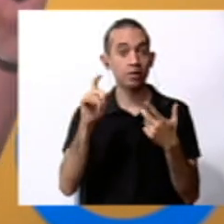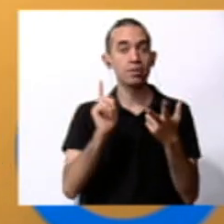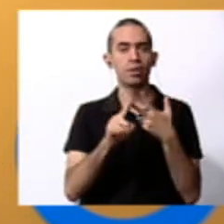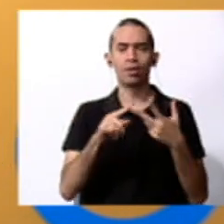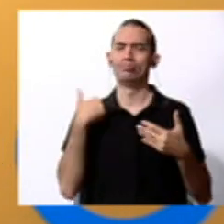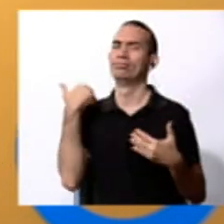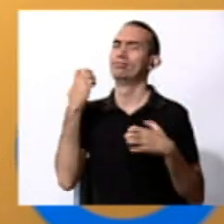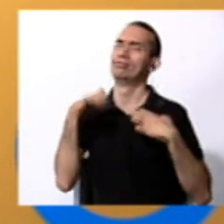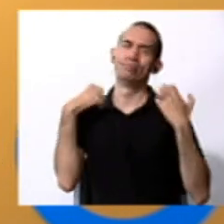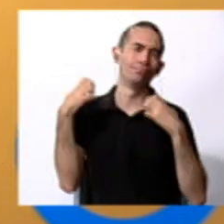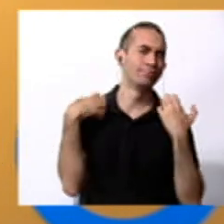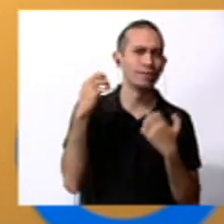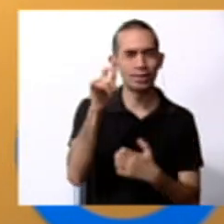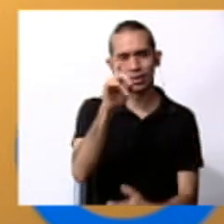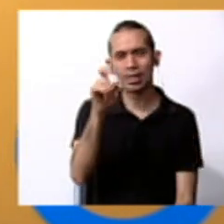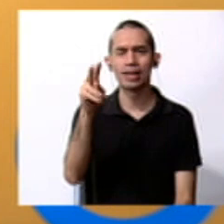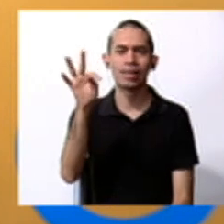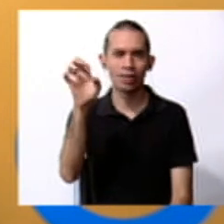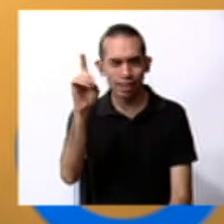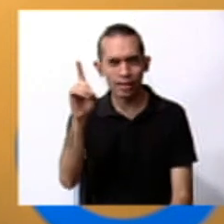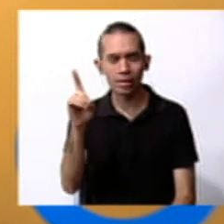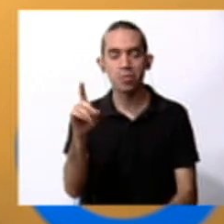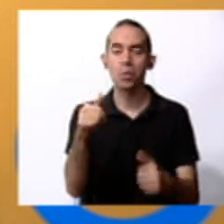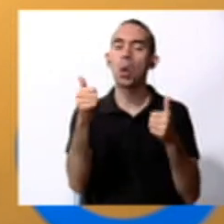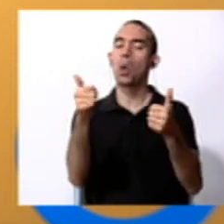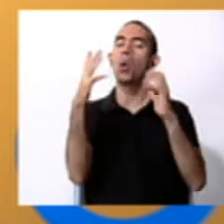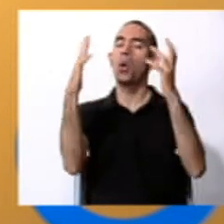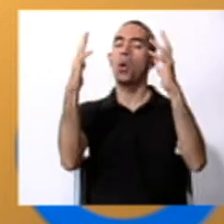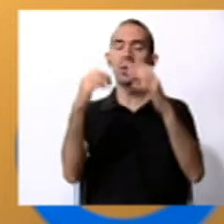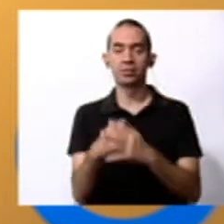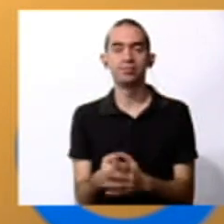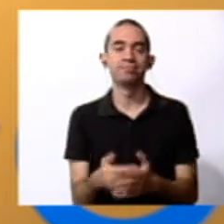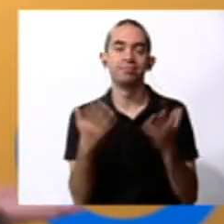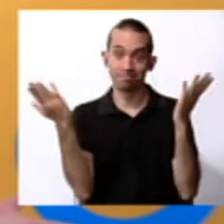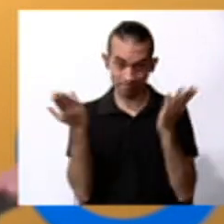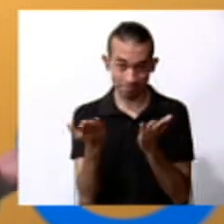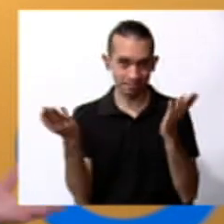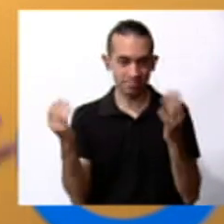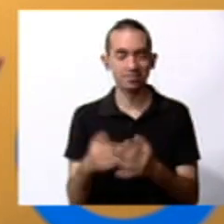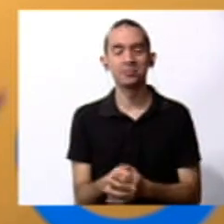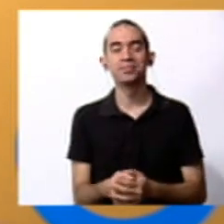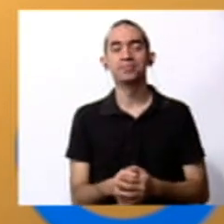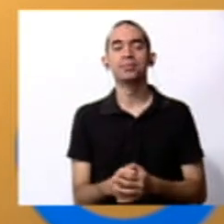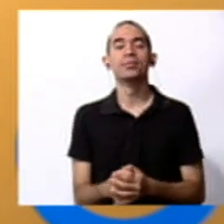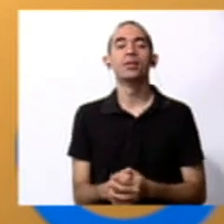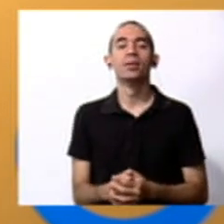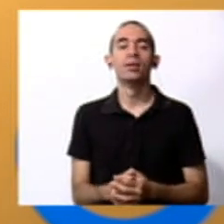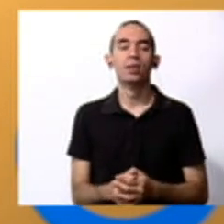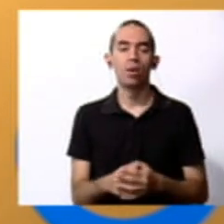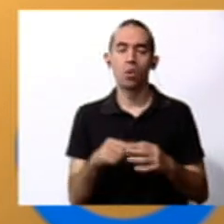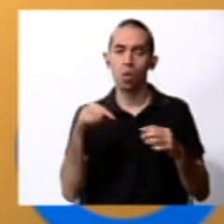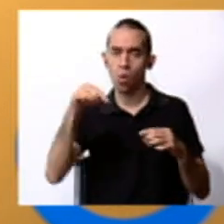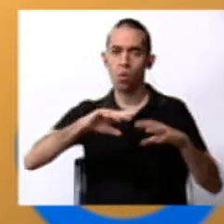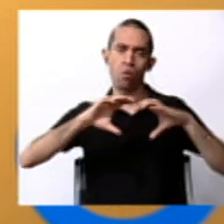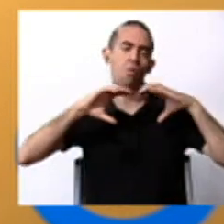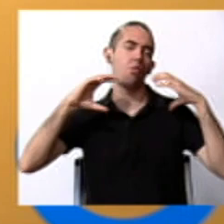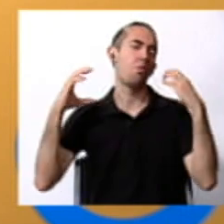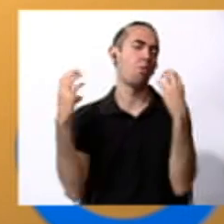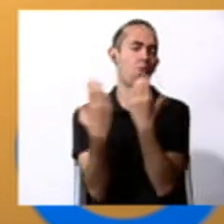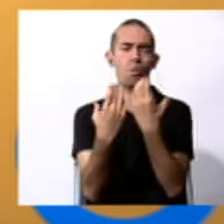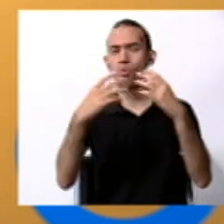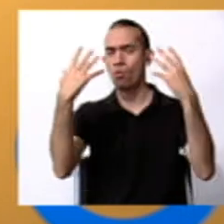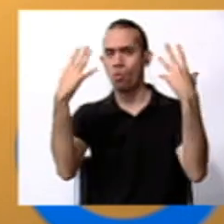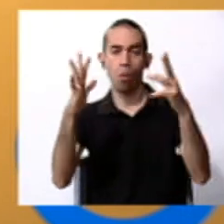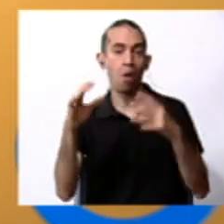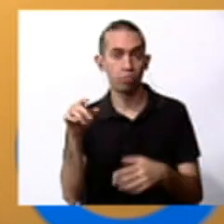Yes? Okay, awesome. Now, welcome once again. Today we're going to have a great class. Are you ready